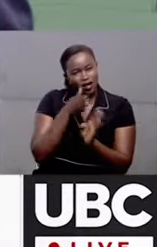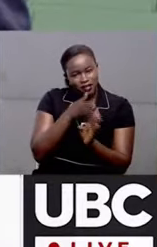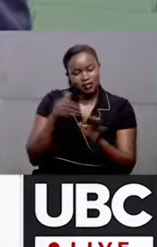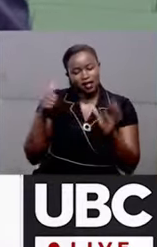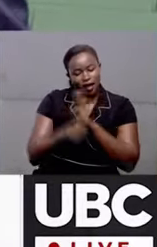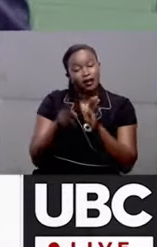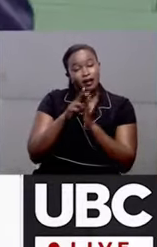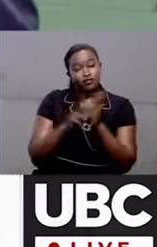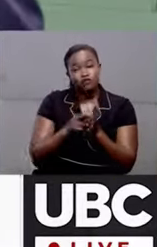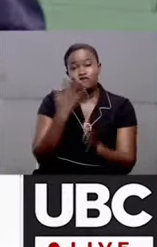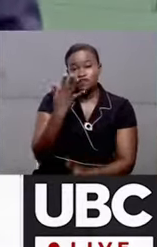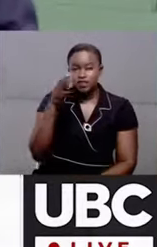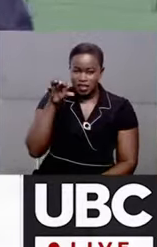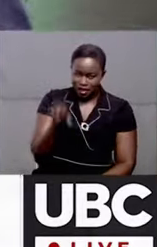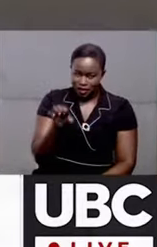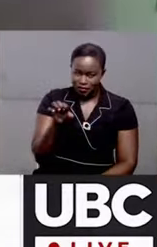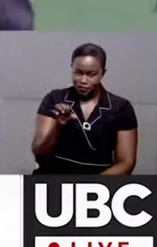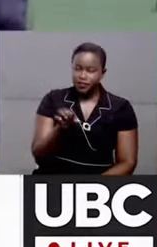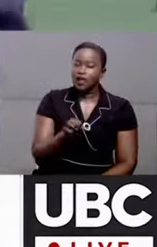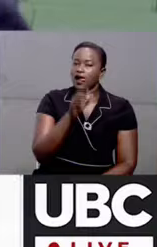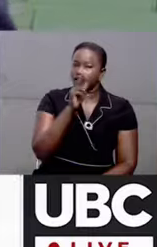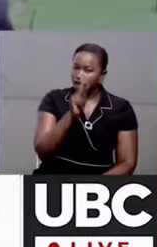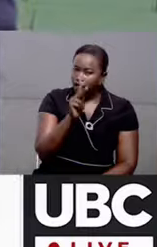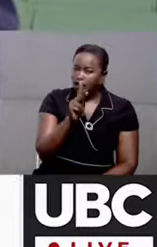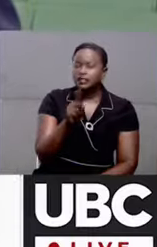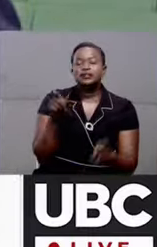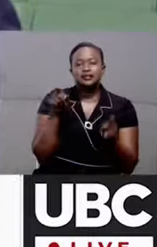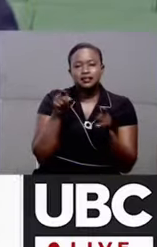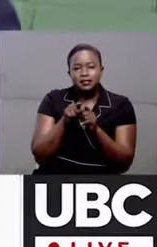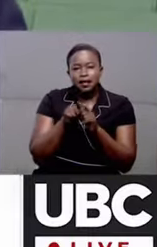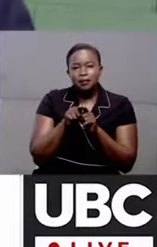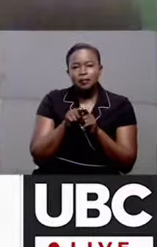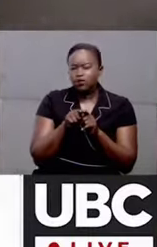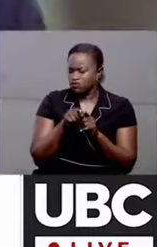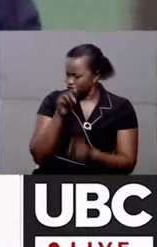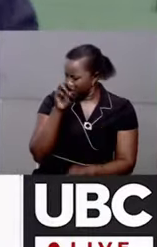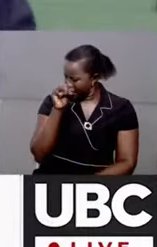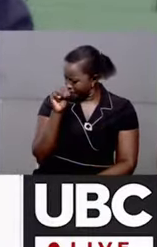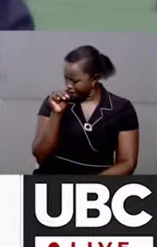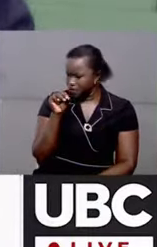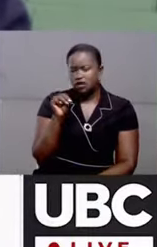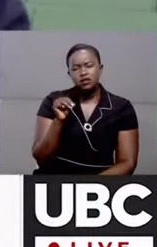Rule 59K, and even OM,